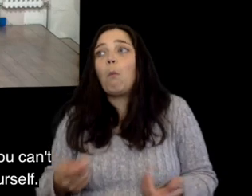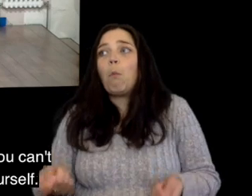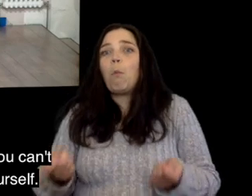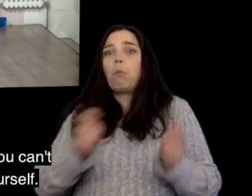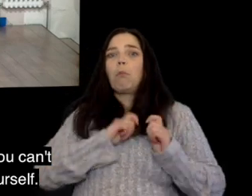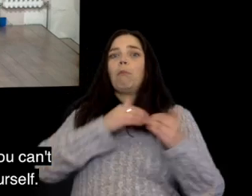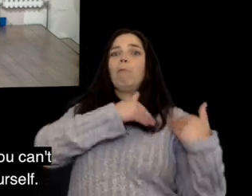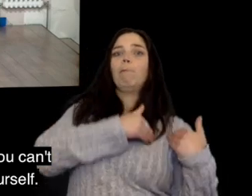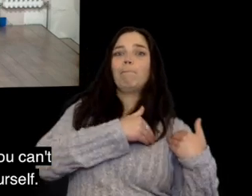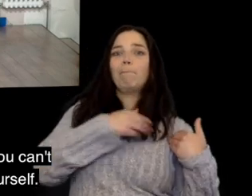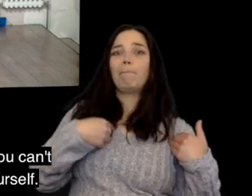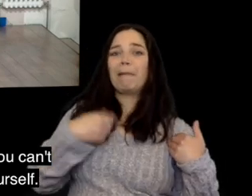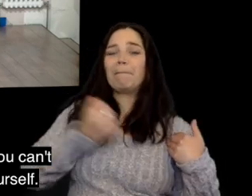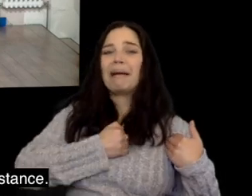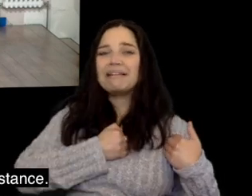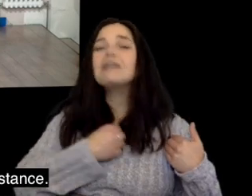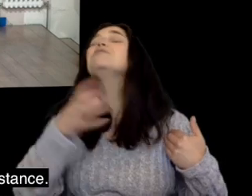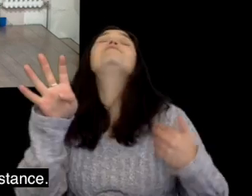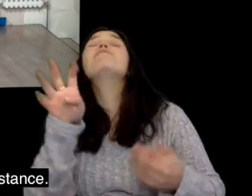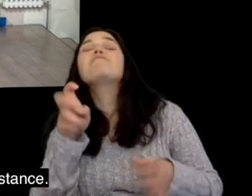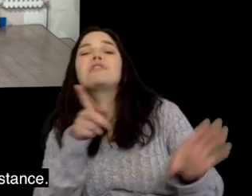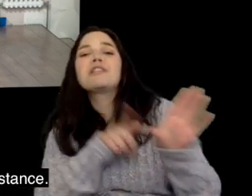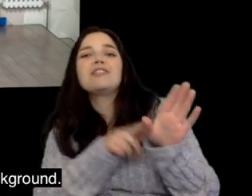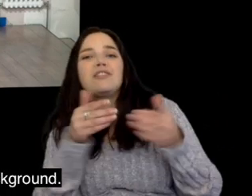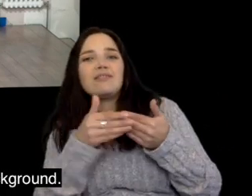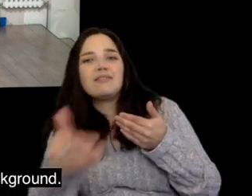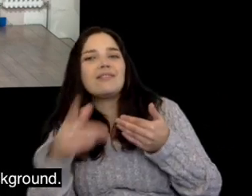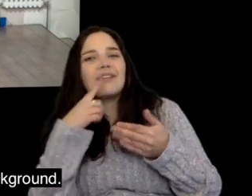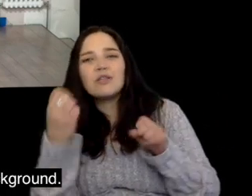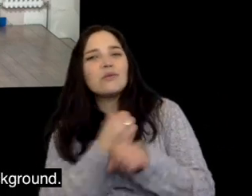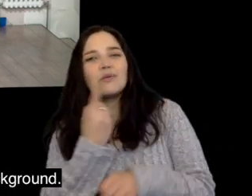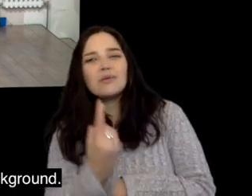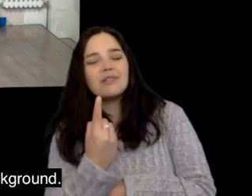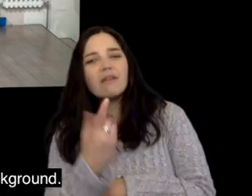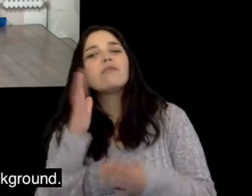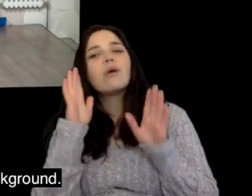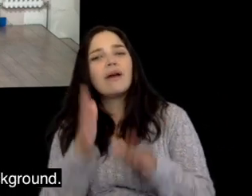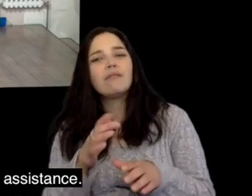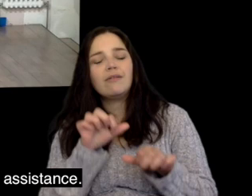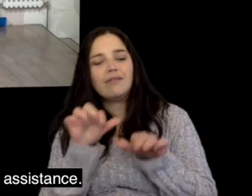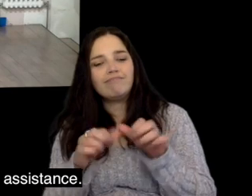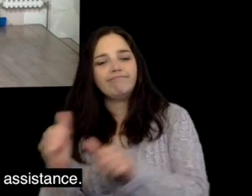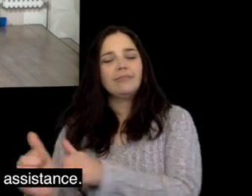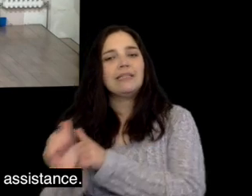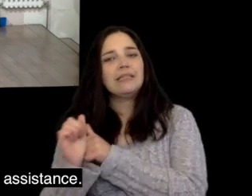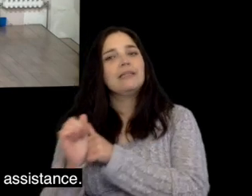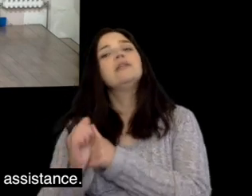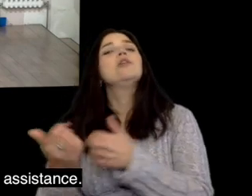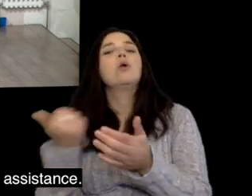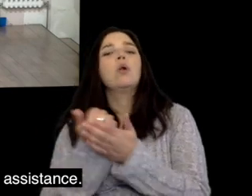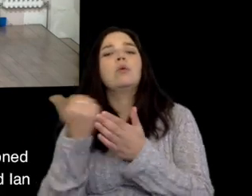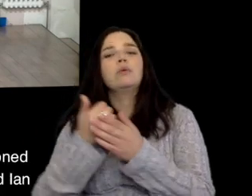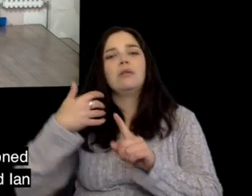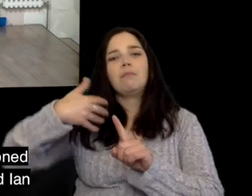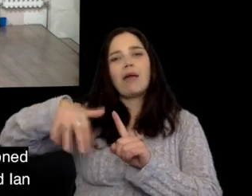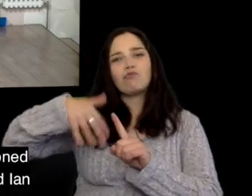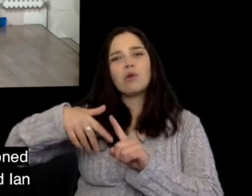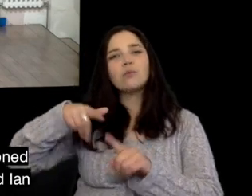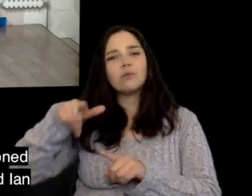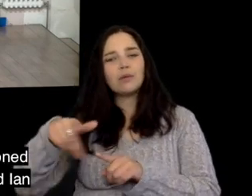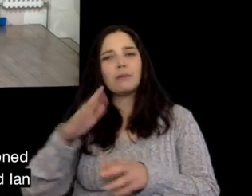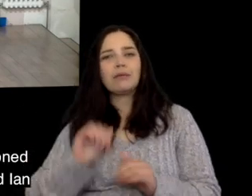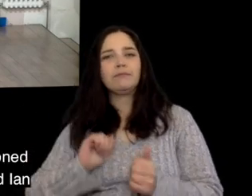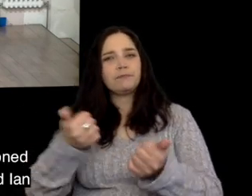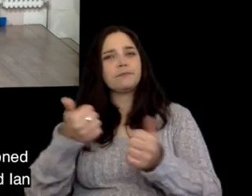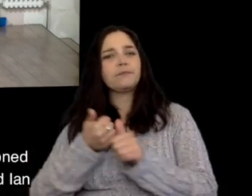I'll do it. So, but over the 14 years, you can't do these things by yourself. You've got to have assistance, and it's always in the background.